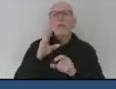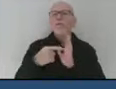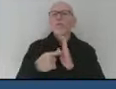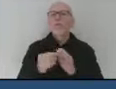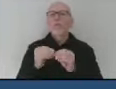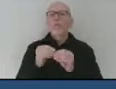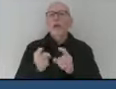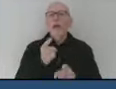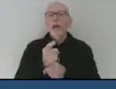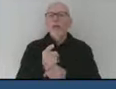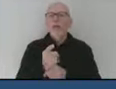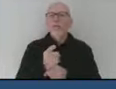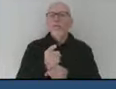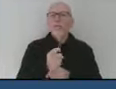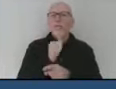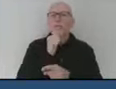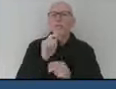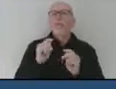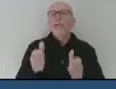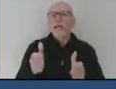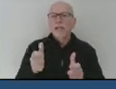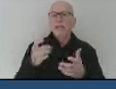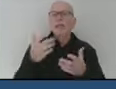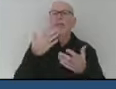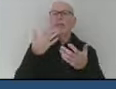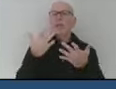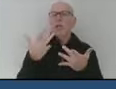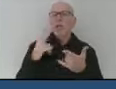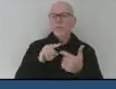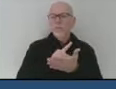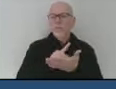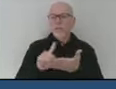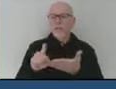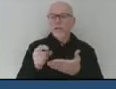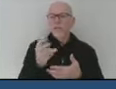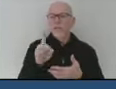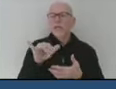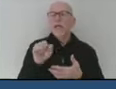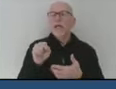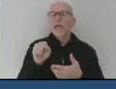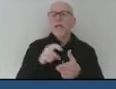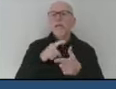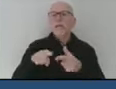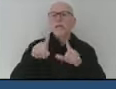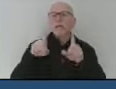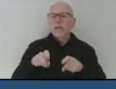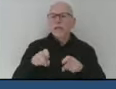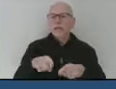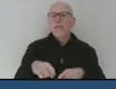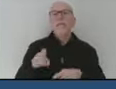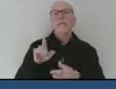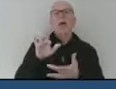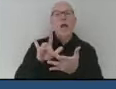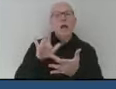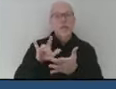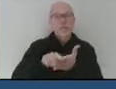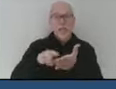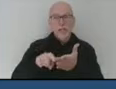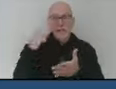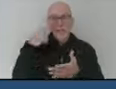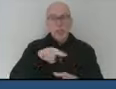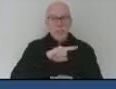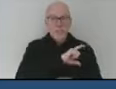accurate reading with some days that will have gone by. Contact tracing for the security detail,